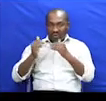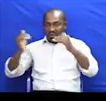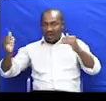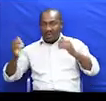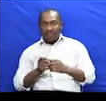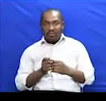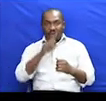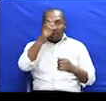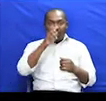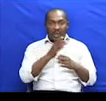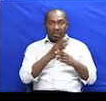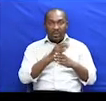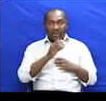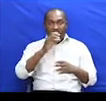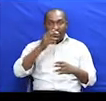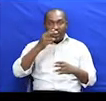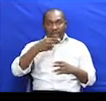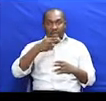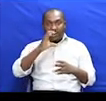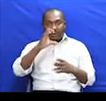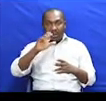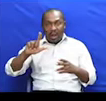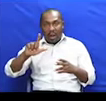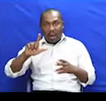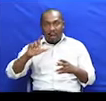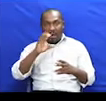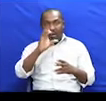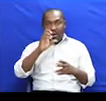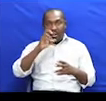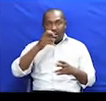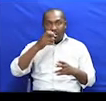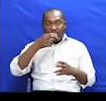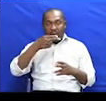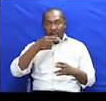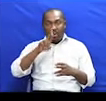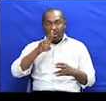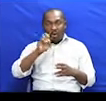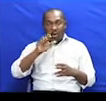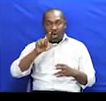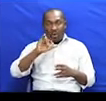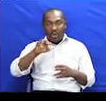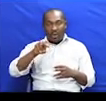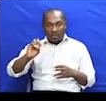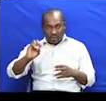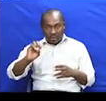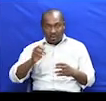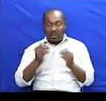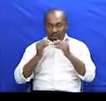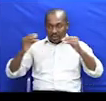about chlorine? 1 chlorine, there is 1 chlorine. So chlorine is balanced.